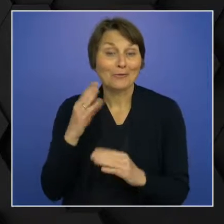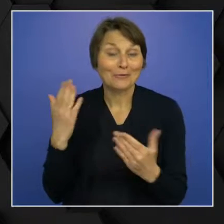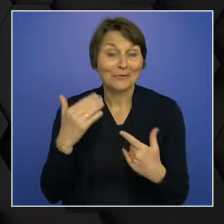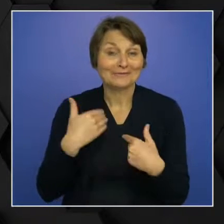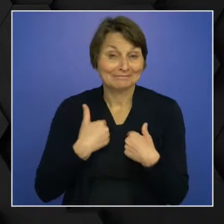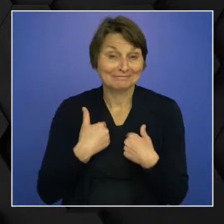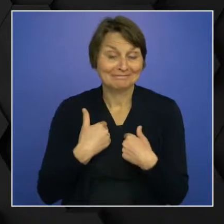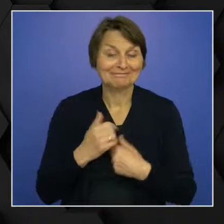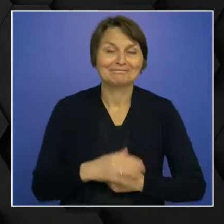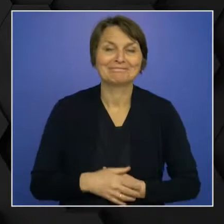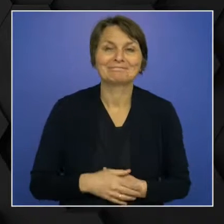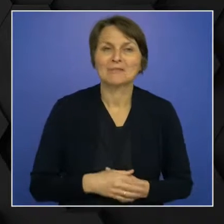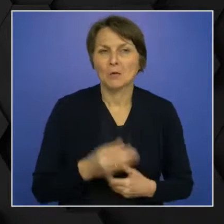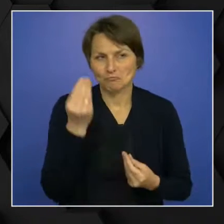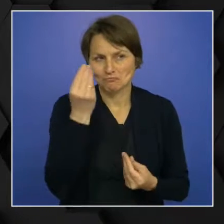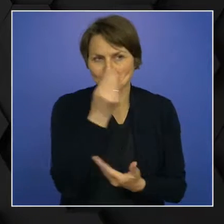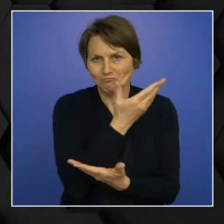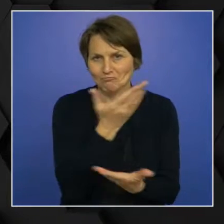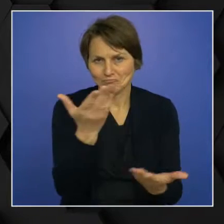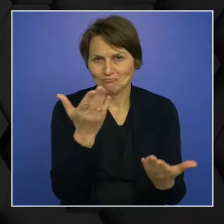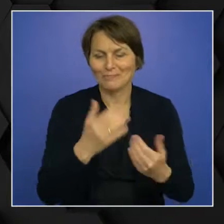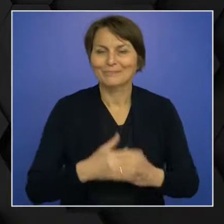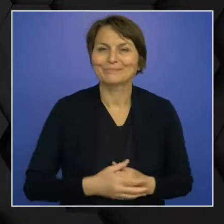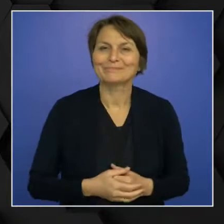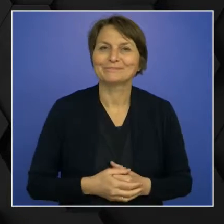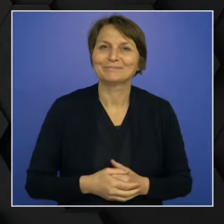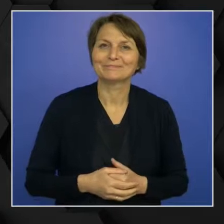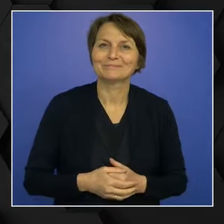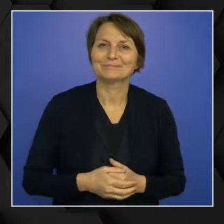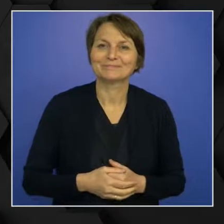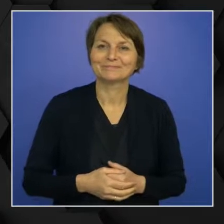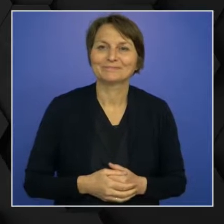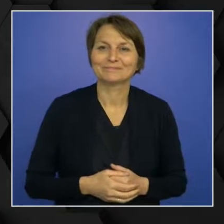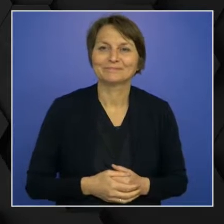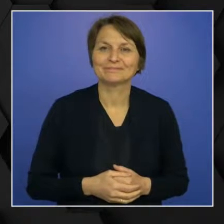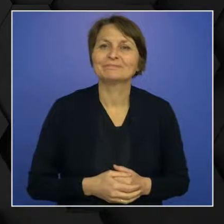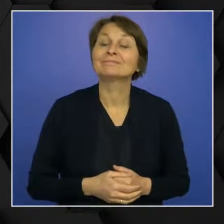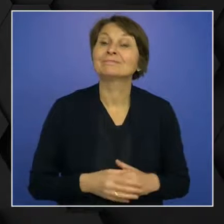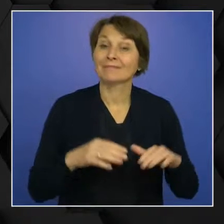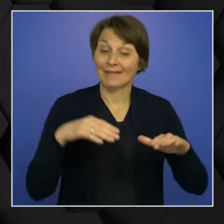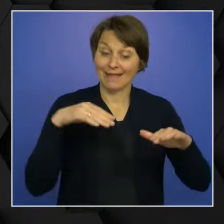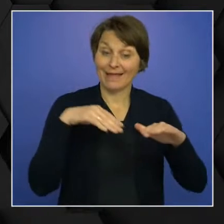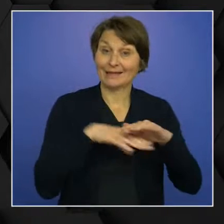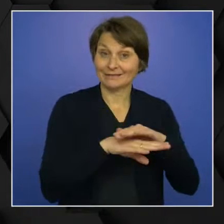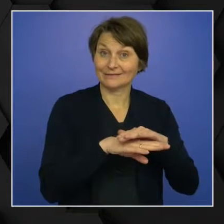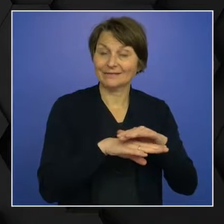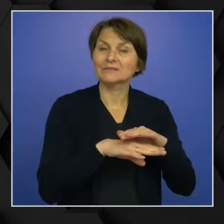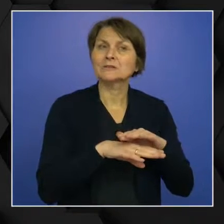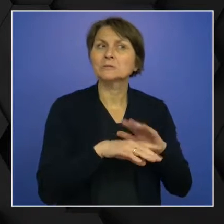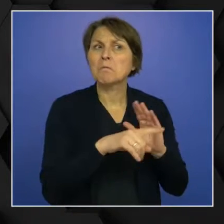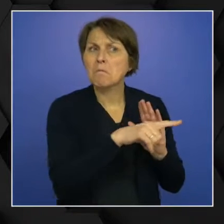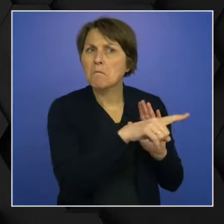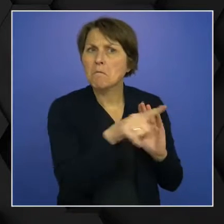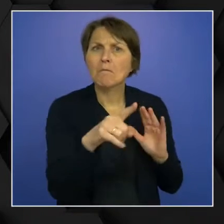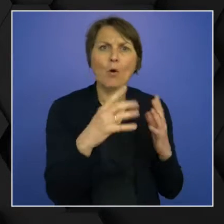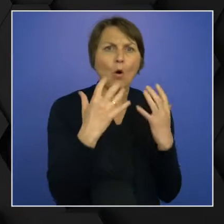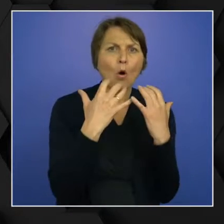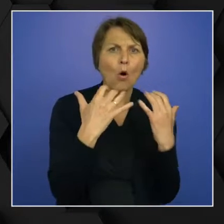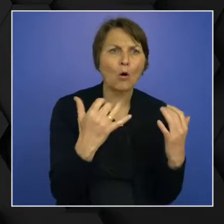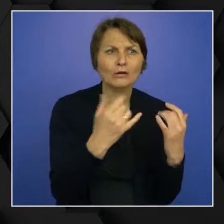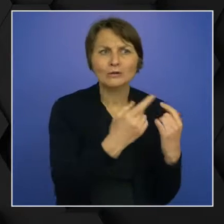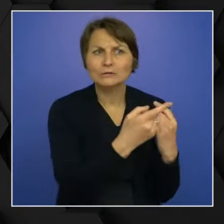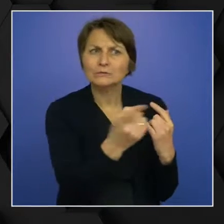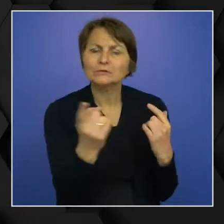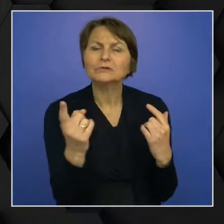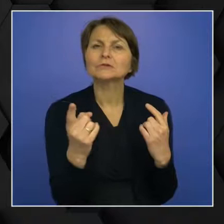to give to others, is that with accessibility, sometimes your audience that you think that you're catering for,